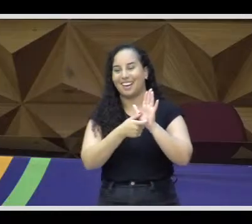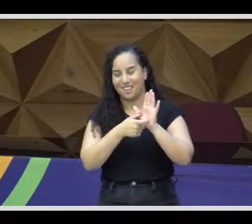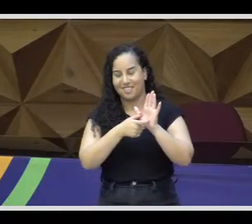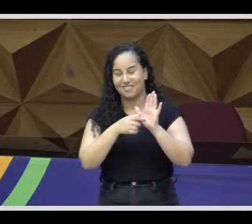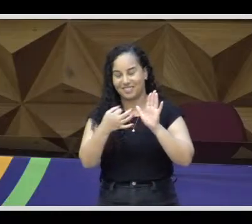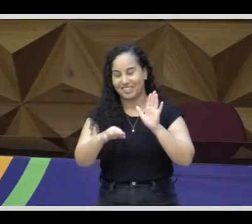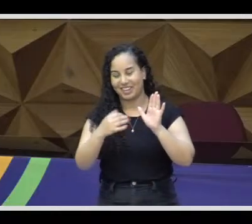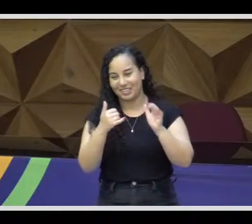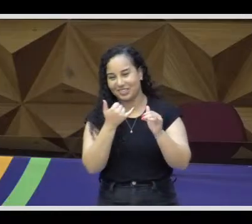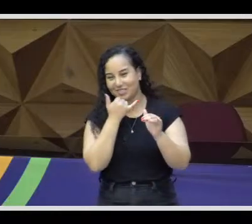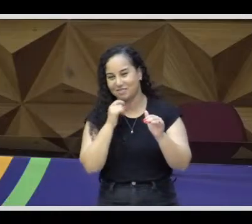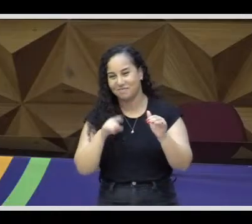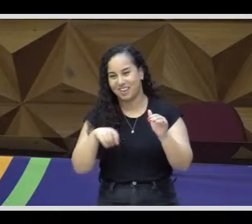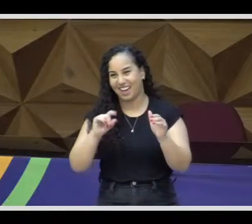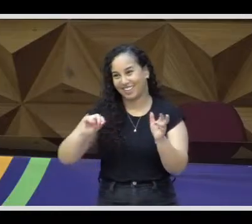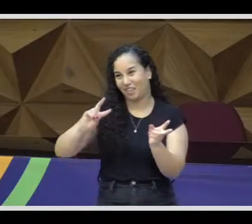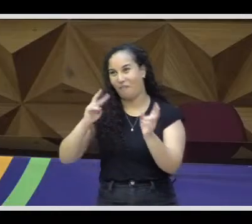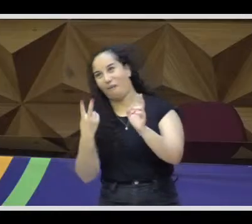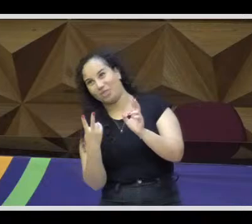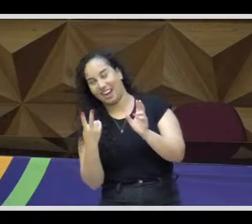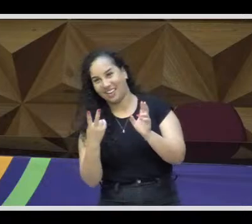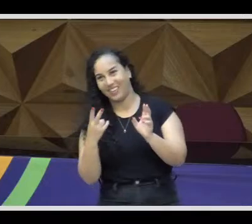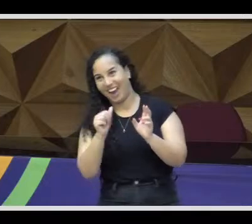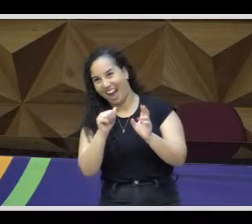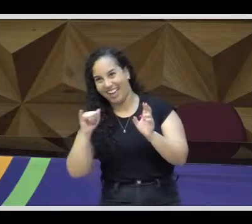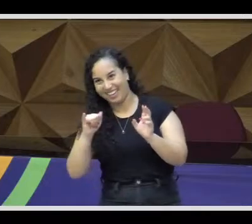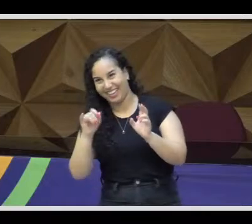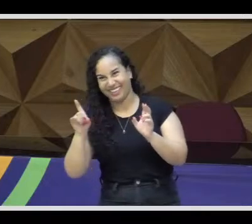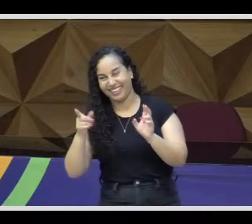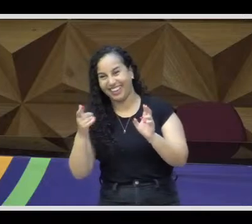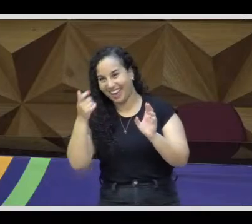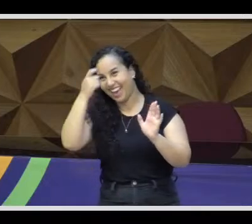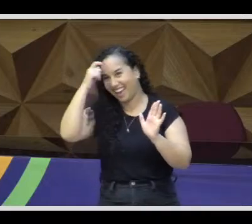right? Because here is the opposite. So AI,